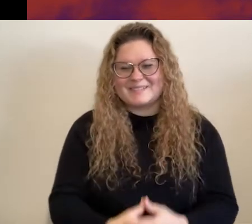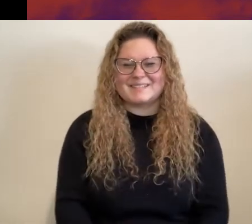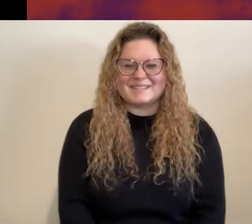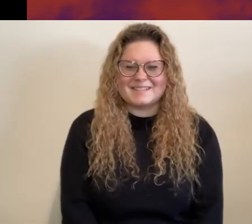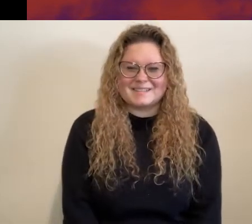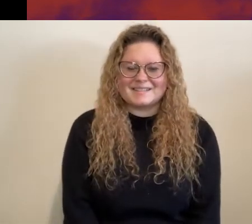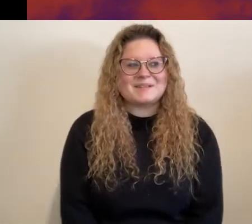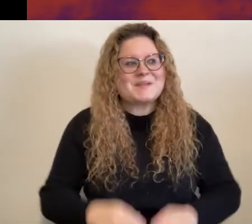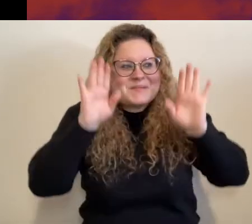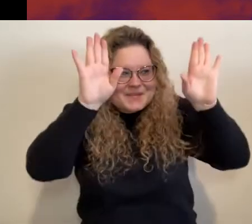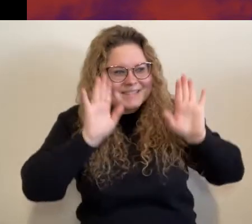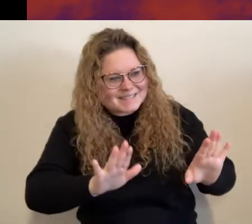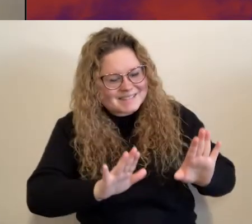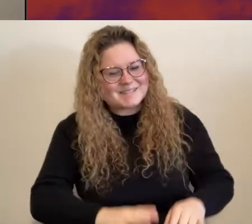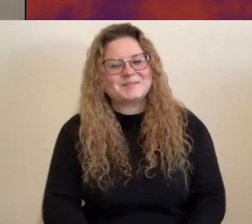Amazing.